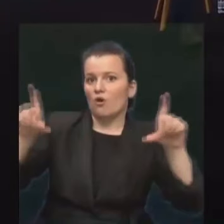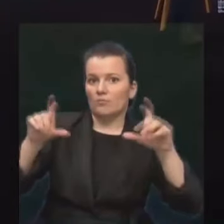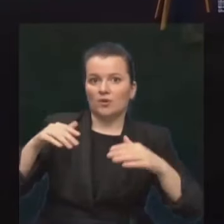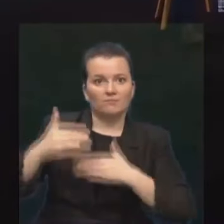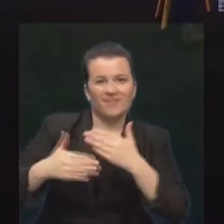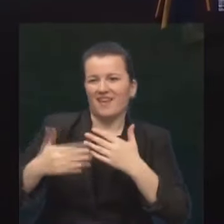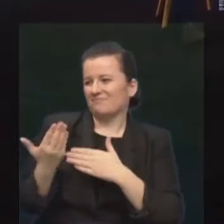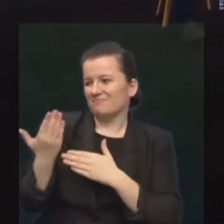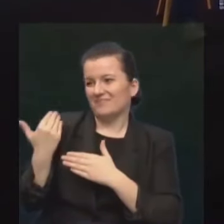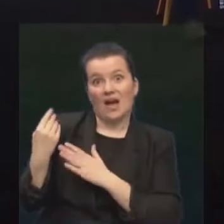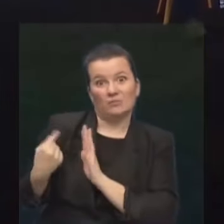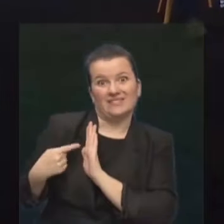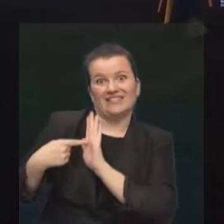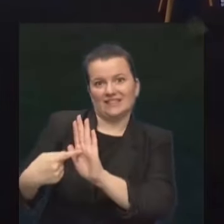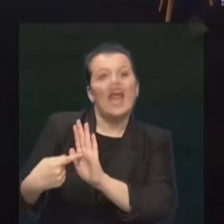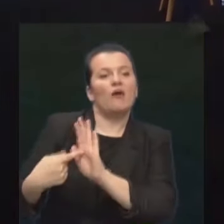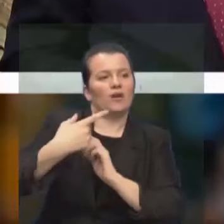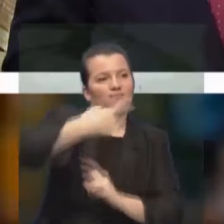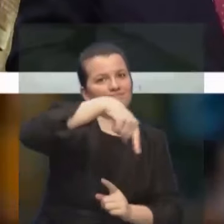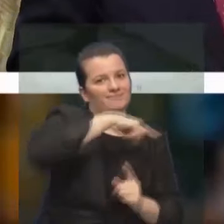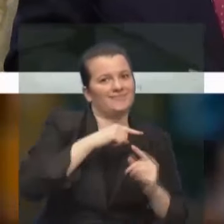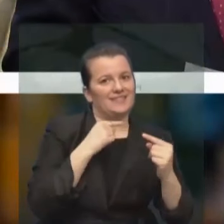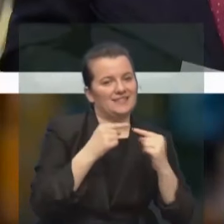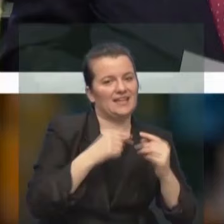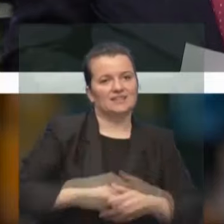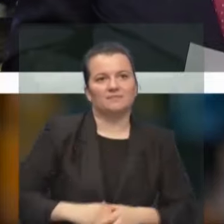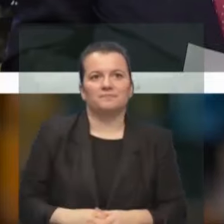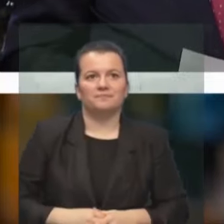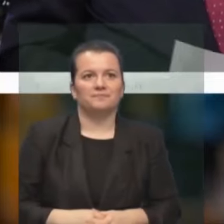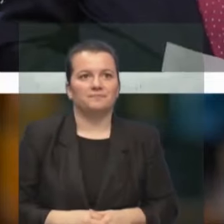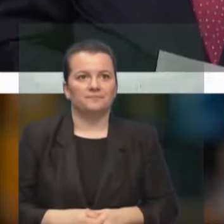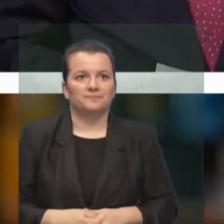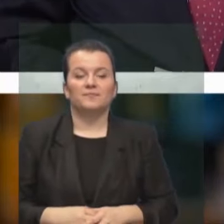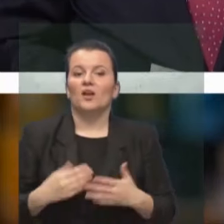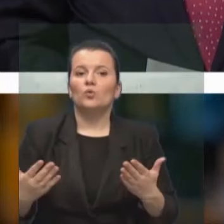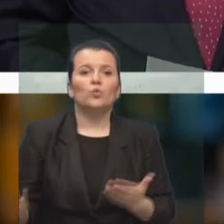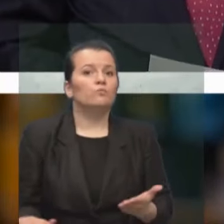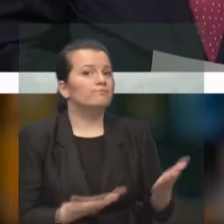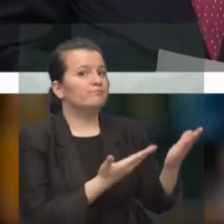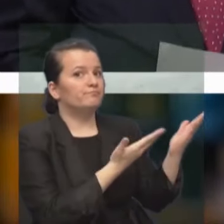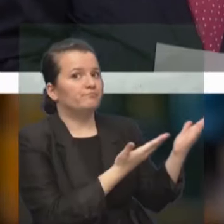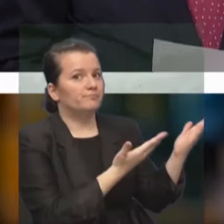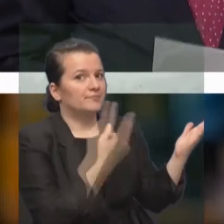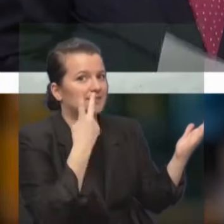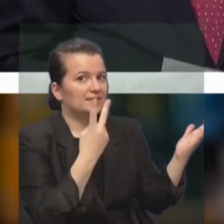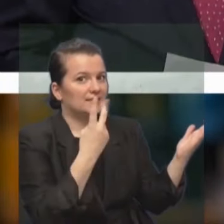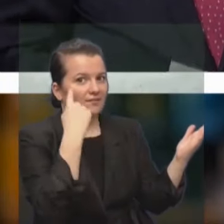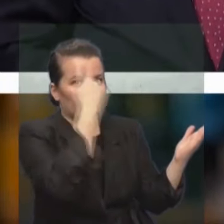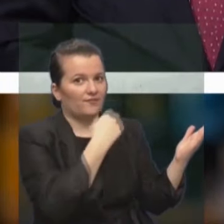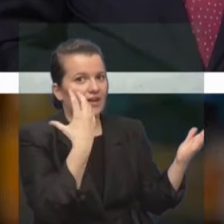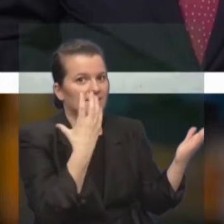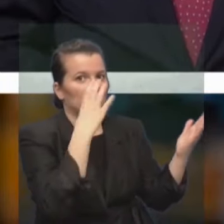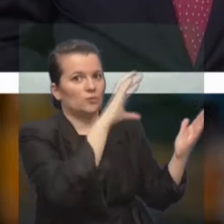you. Let me turn to membership of the board of directors. Let me remind you that the board of directors decided